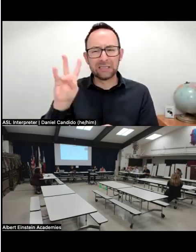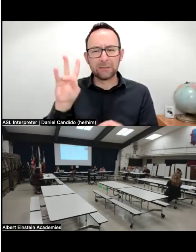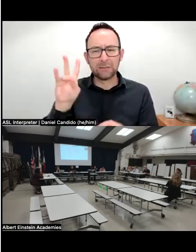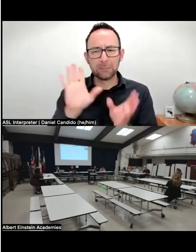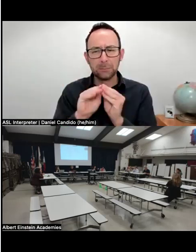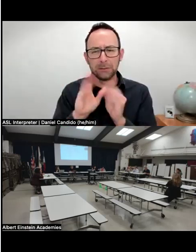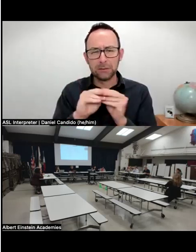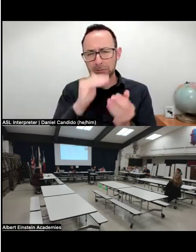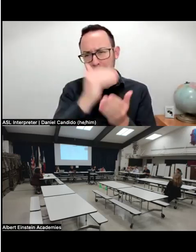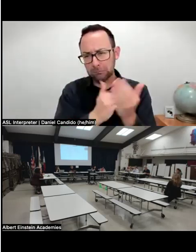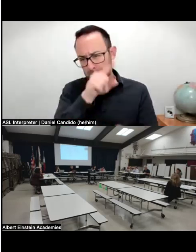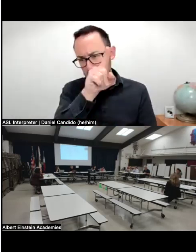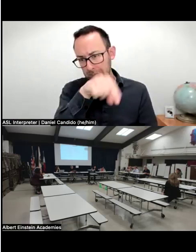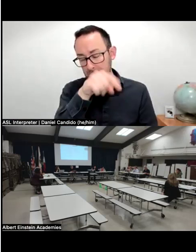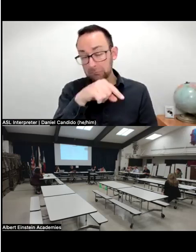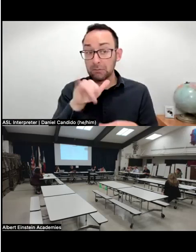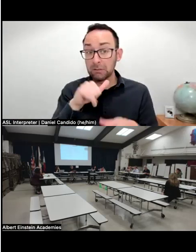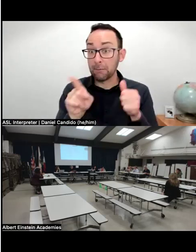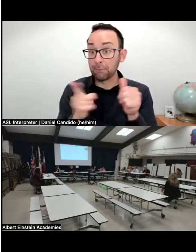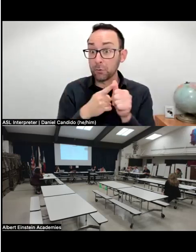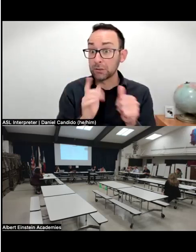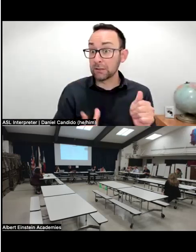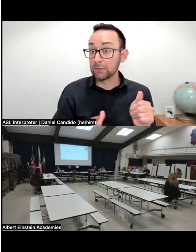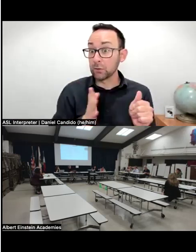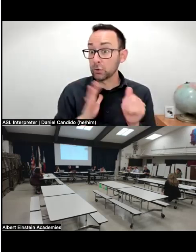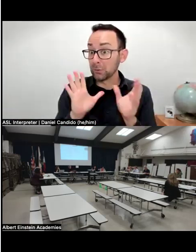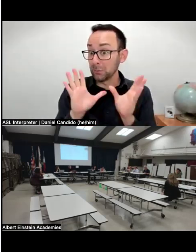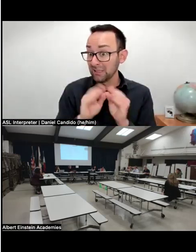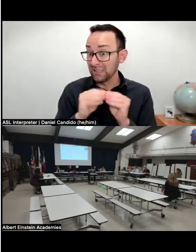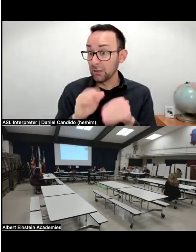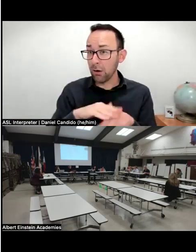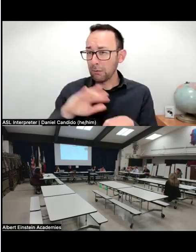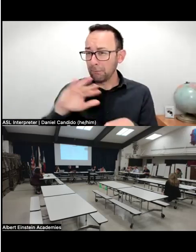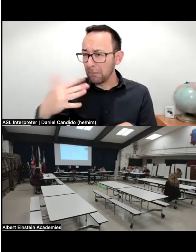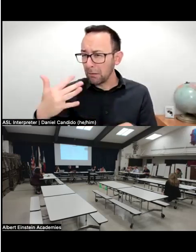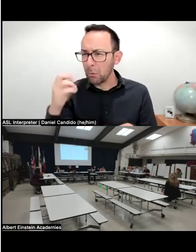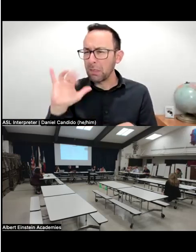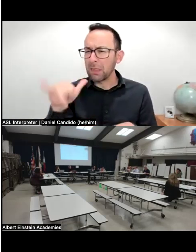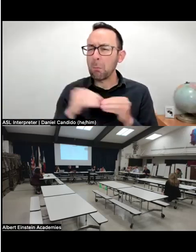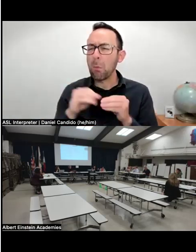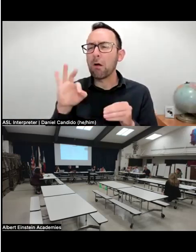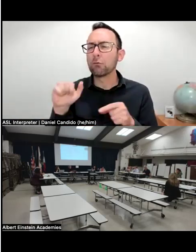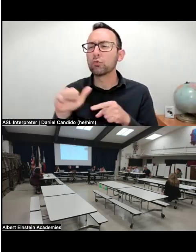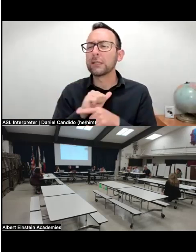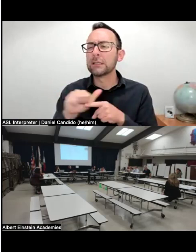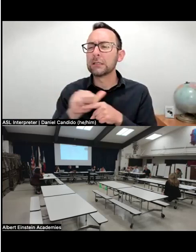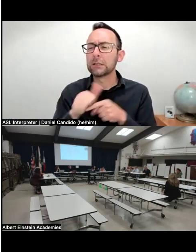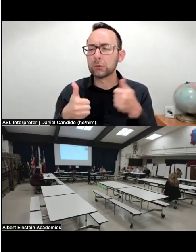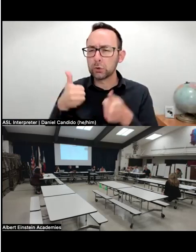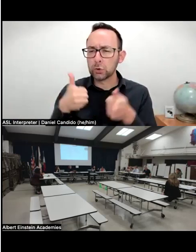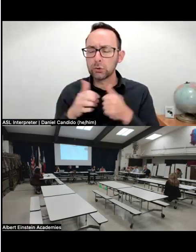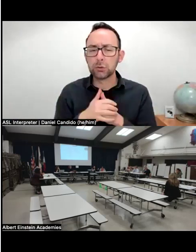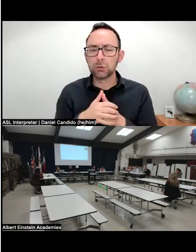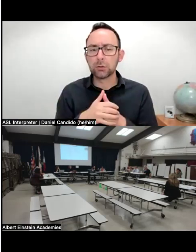first meeting like an official meeting like this? Or is it more training? We thought training. We thought training and